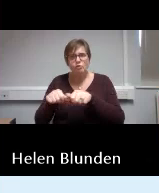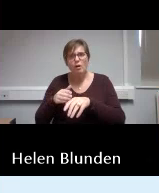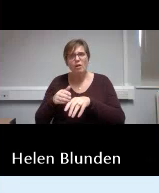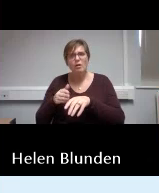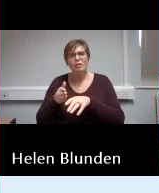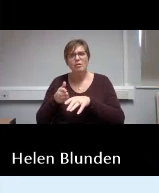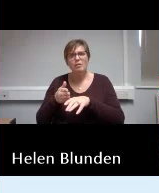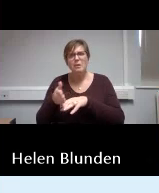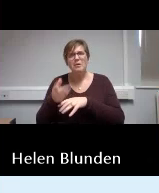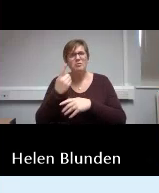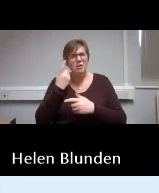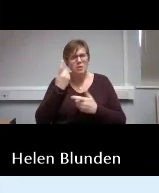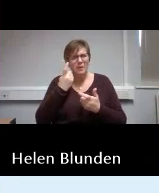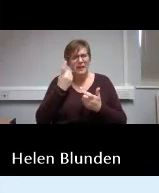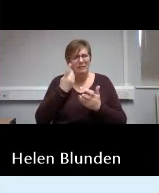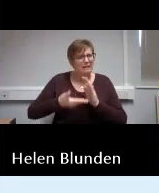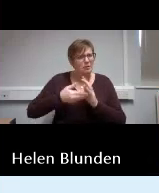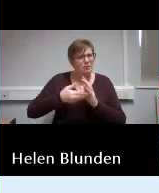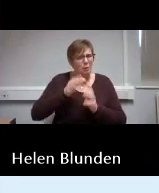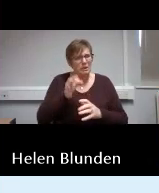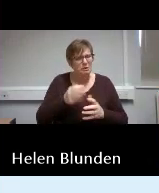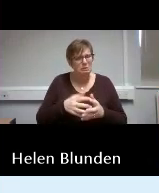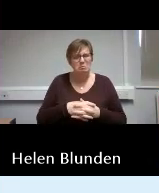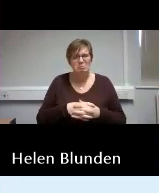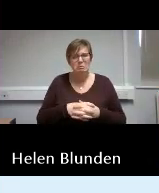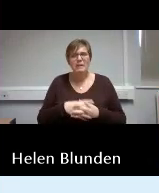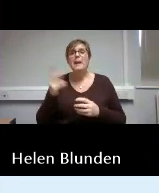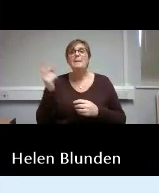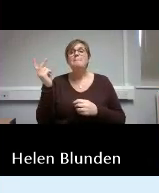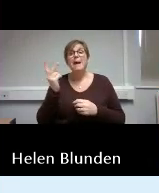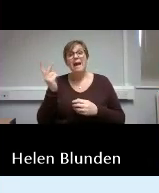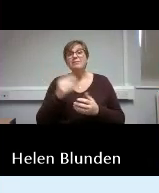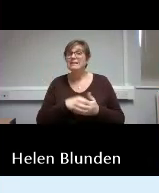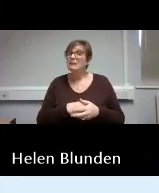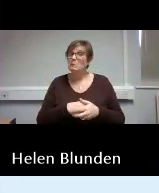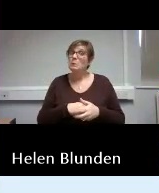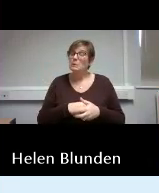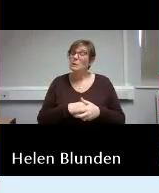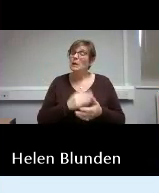I think some more of that question with parents, absolutely.